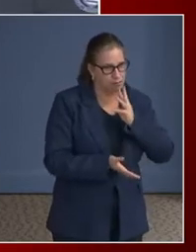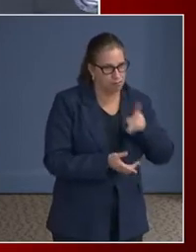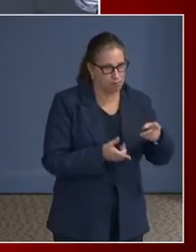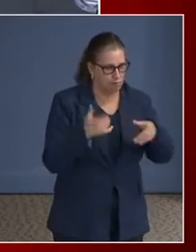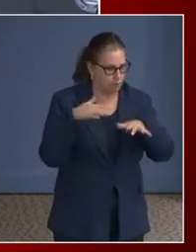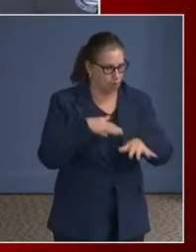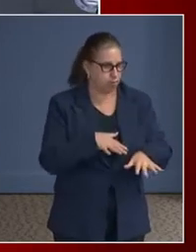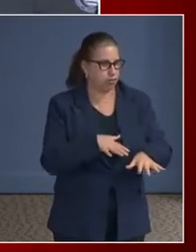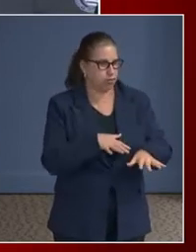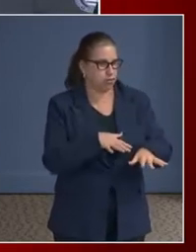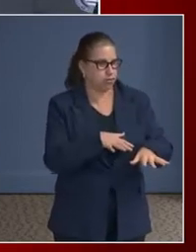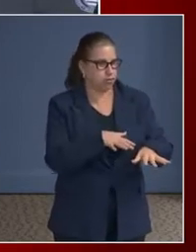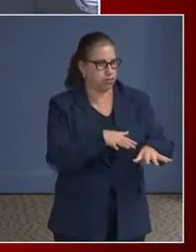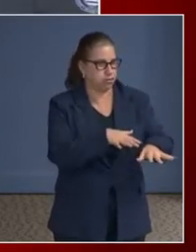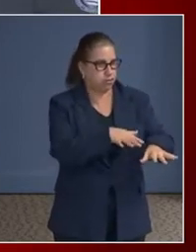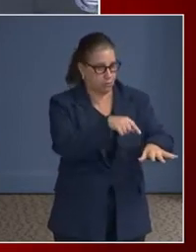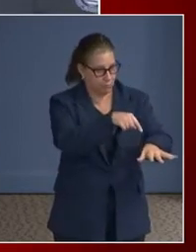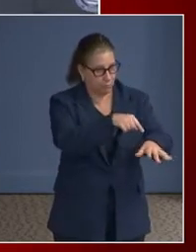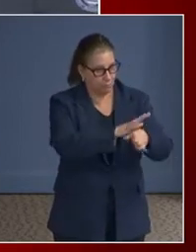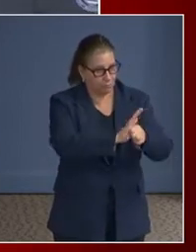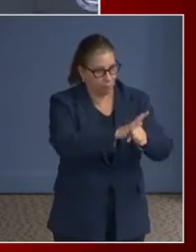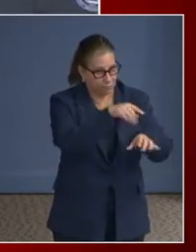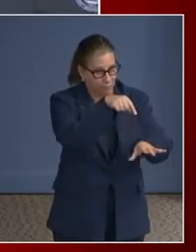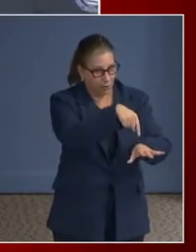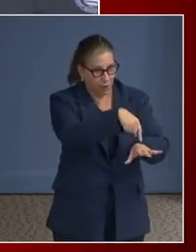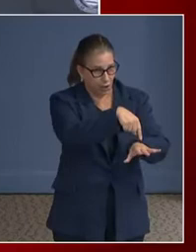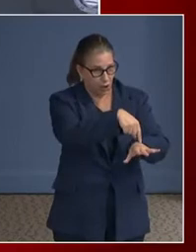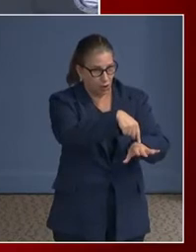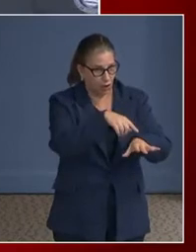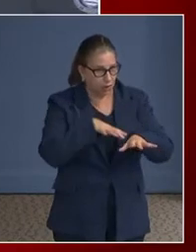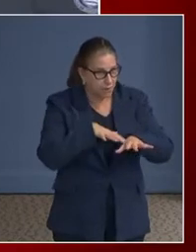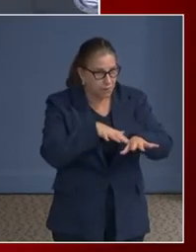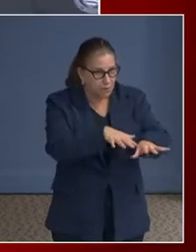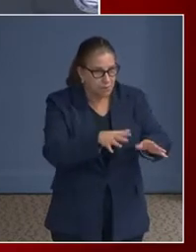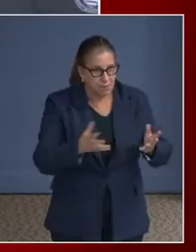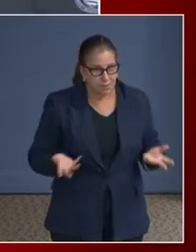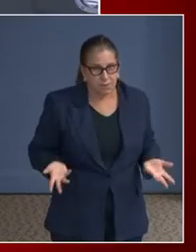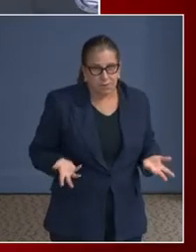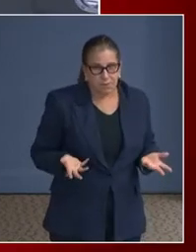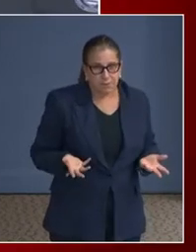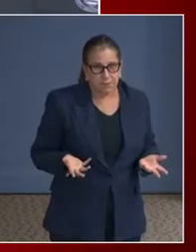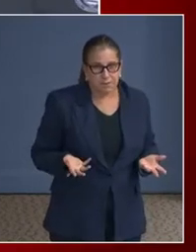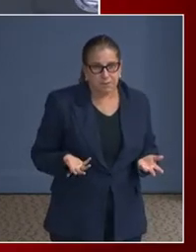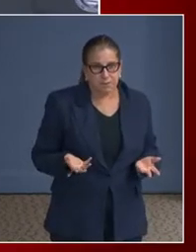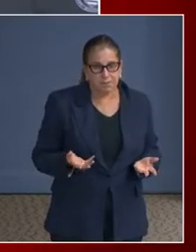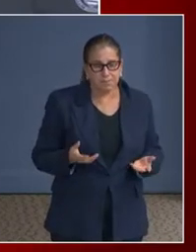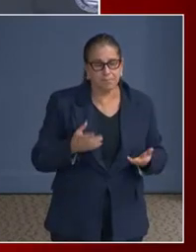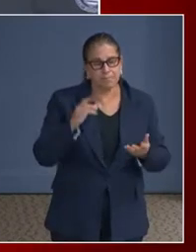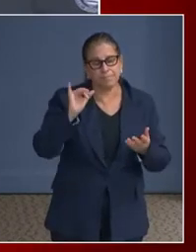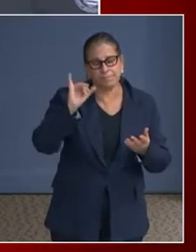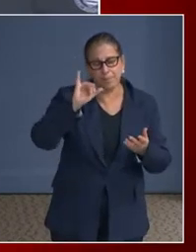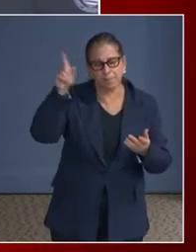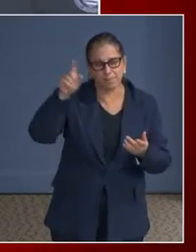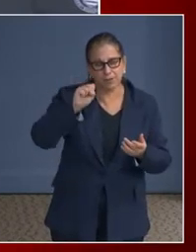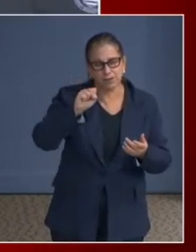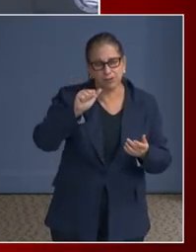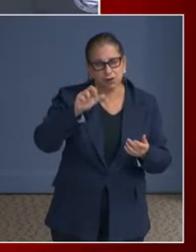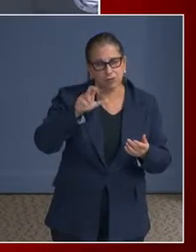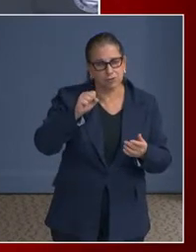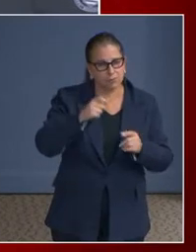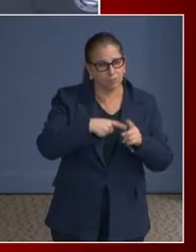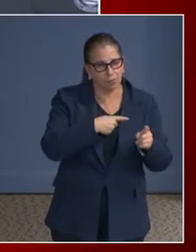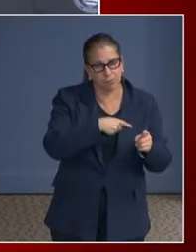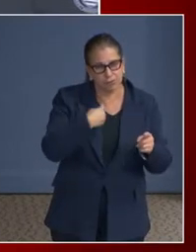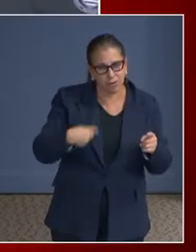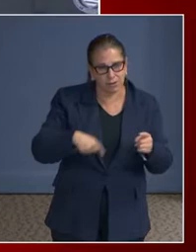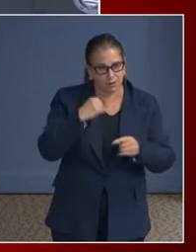internationally in a number of countries, the SARS-CoV-2 virus can be detected in a number of bodily fluids.